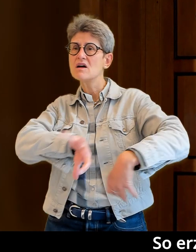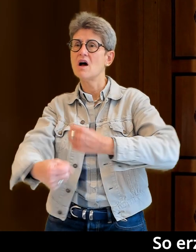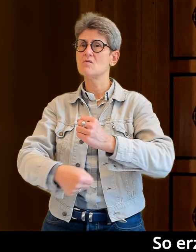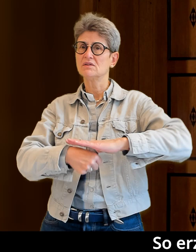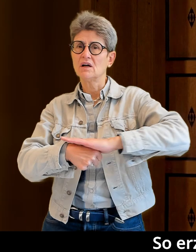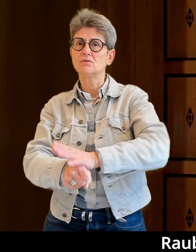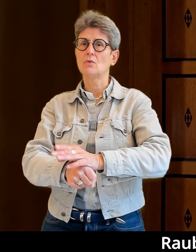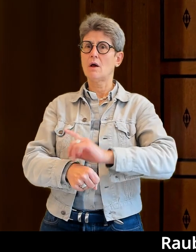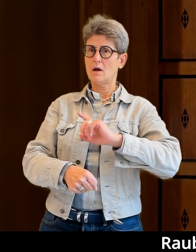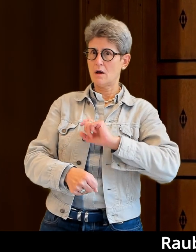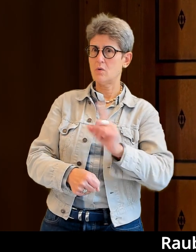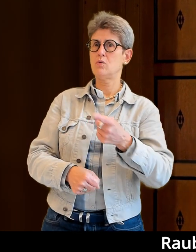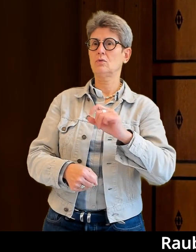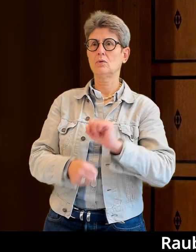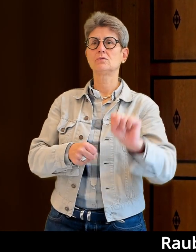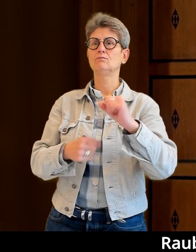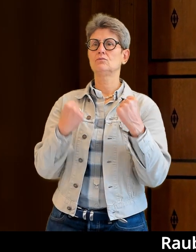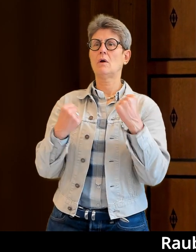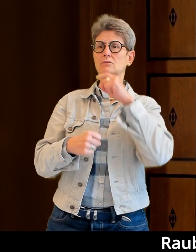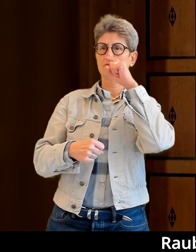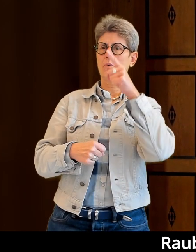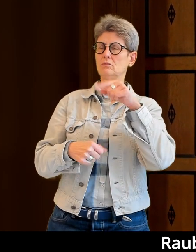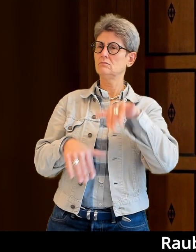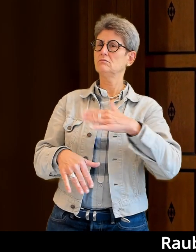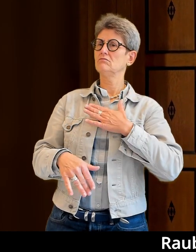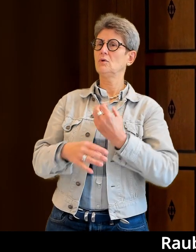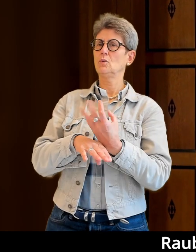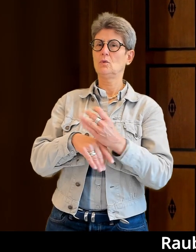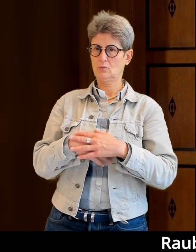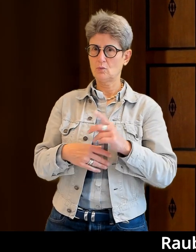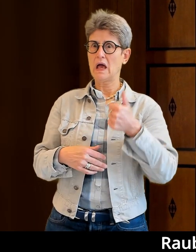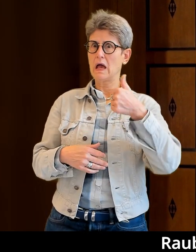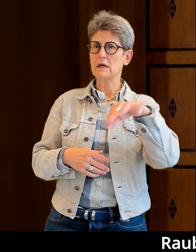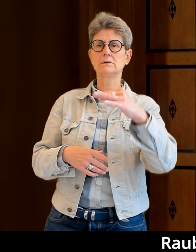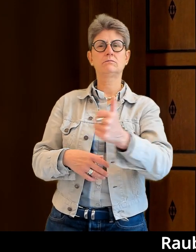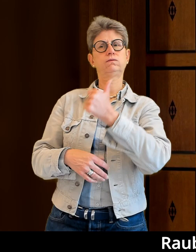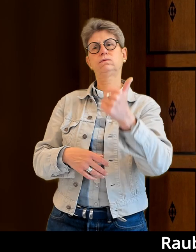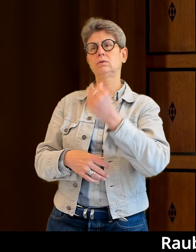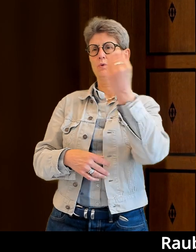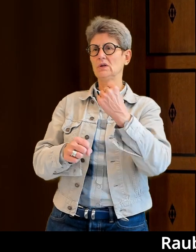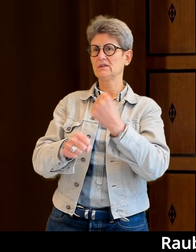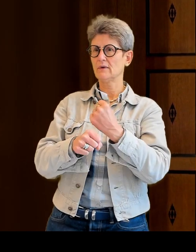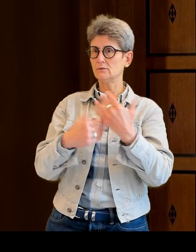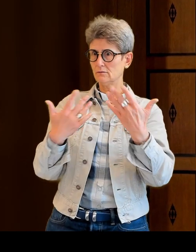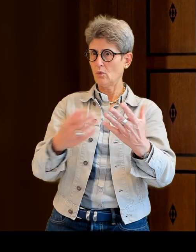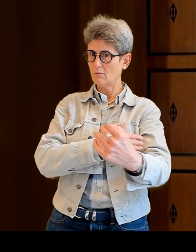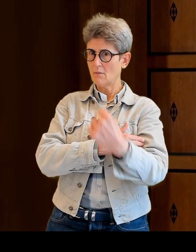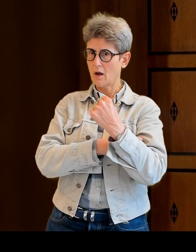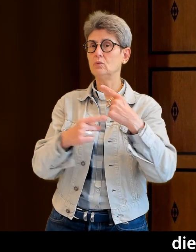colonial subjugations, robbery and destruction, they also embody the pride of a culture. They are